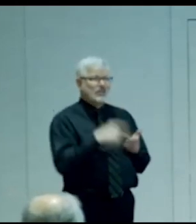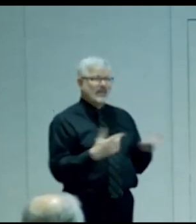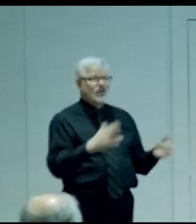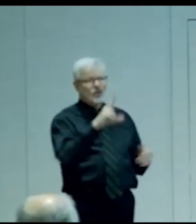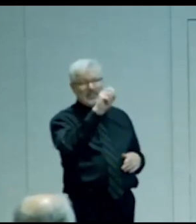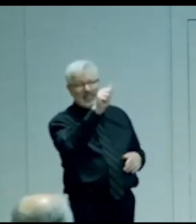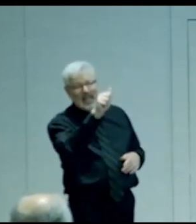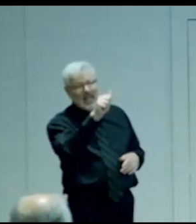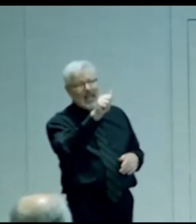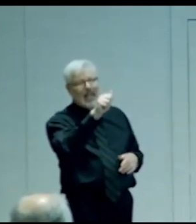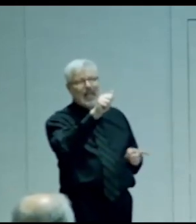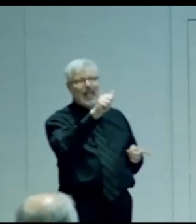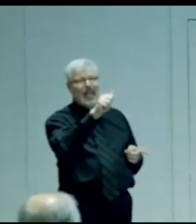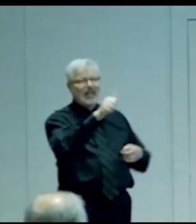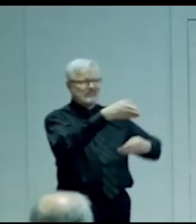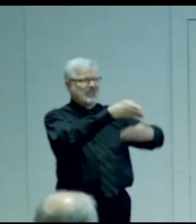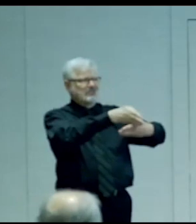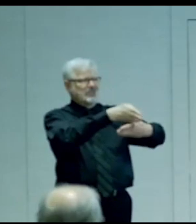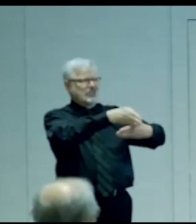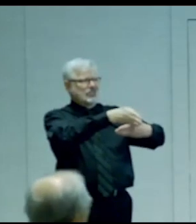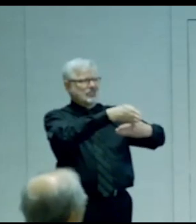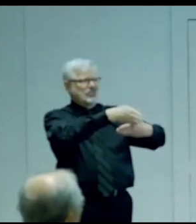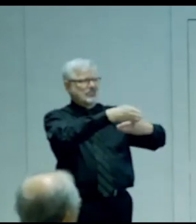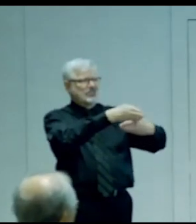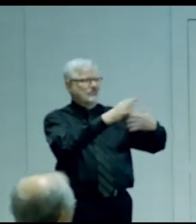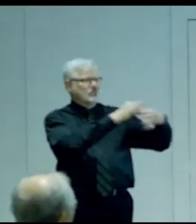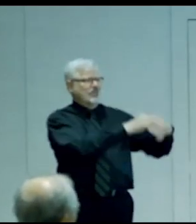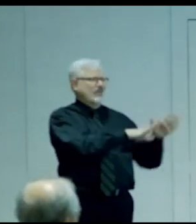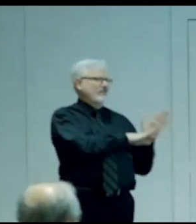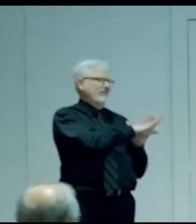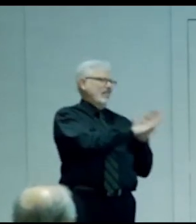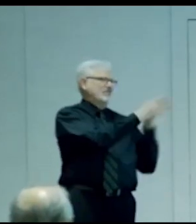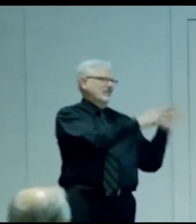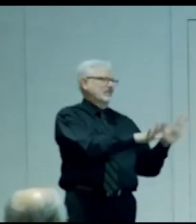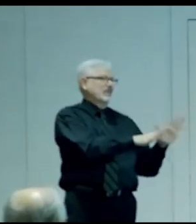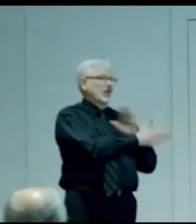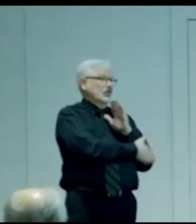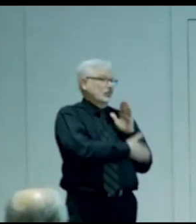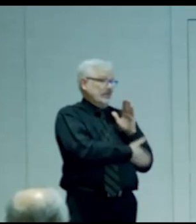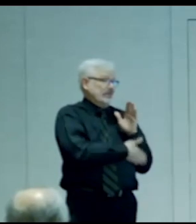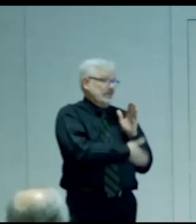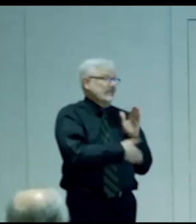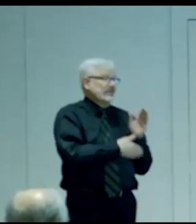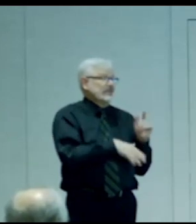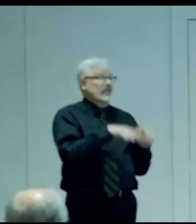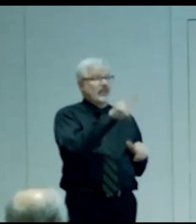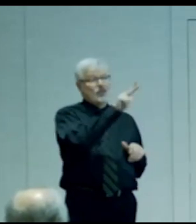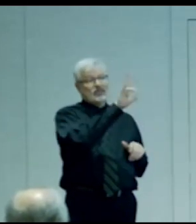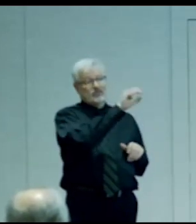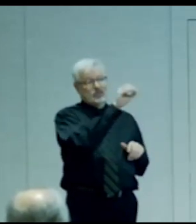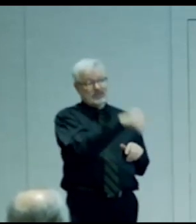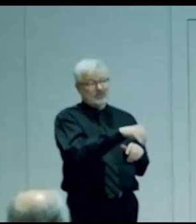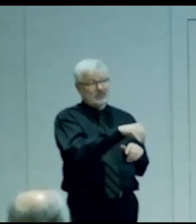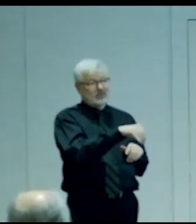is very close to the average for the developed countries, about, in our case, about